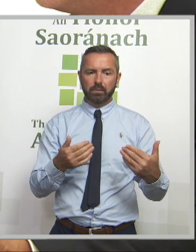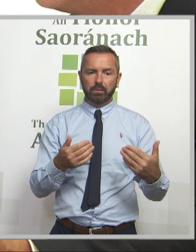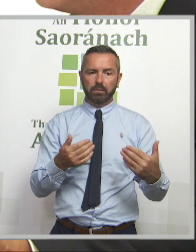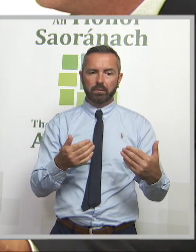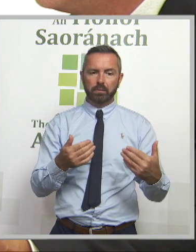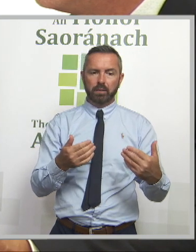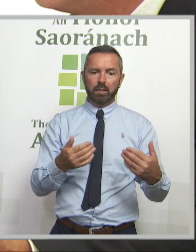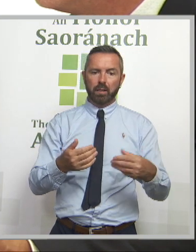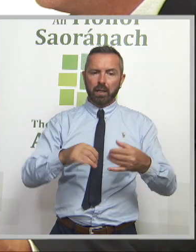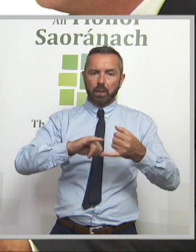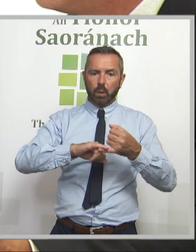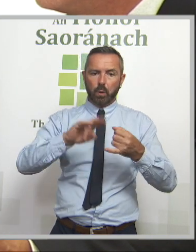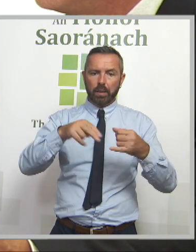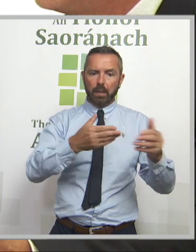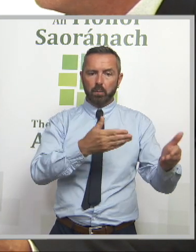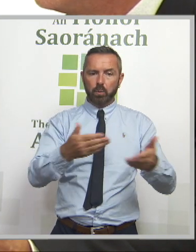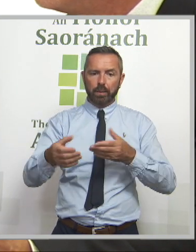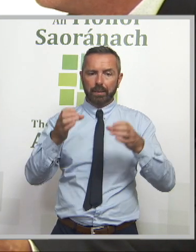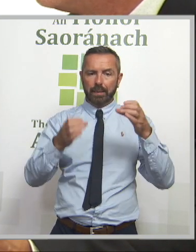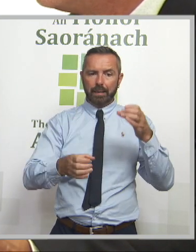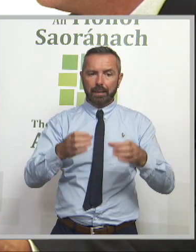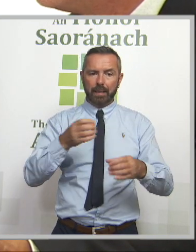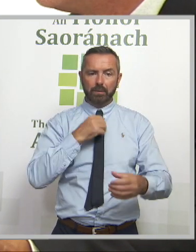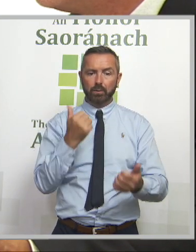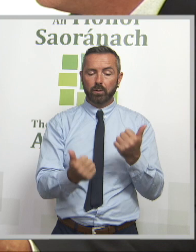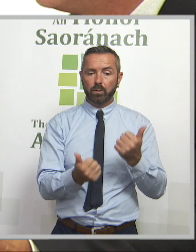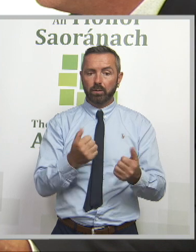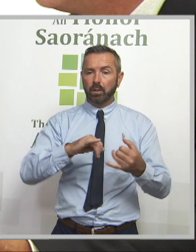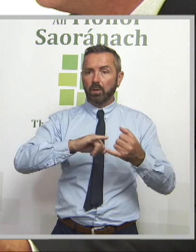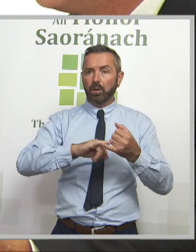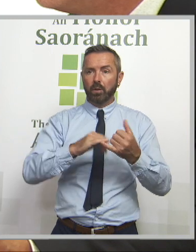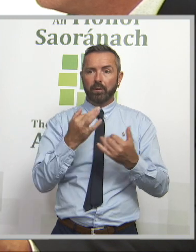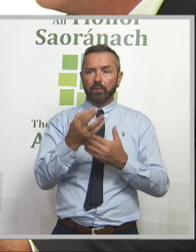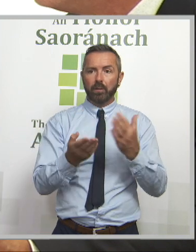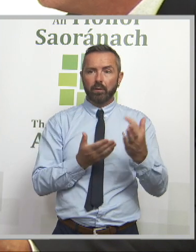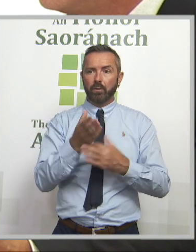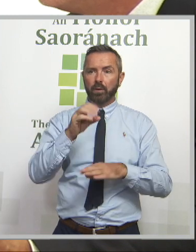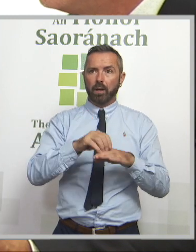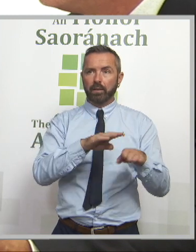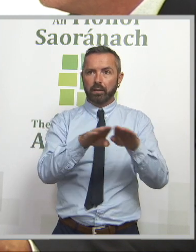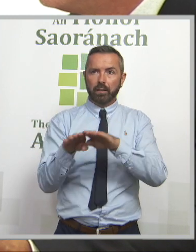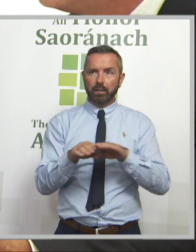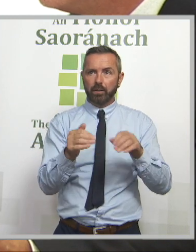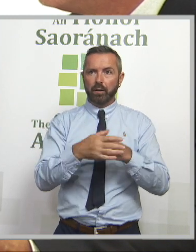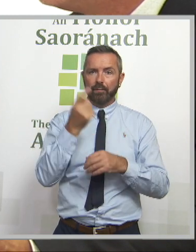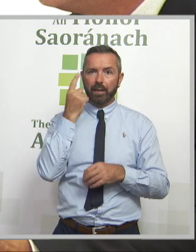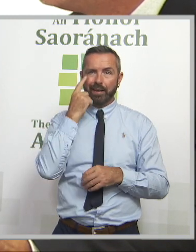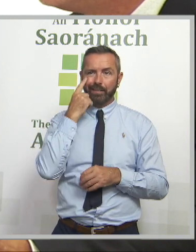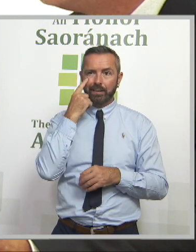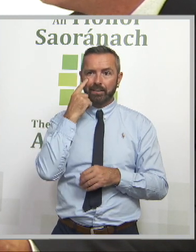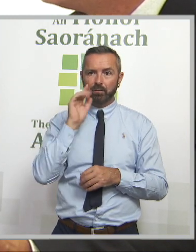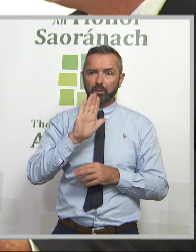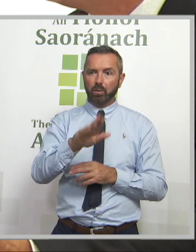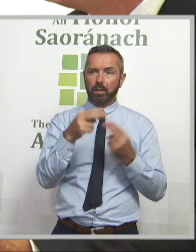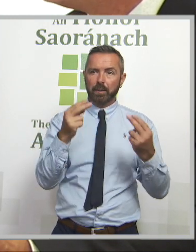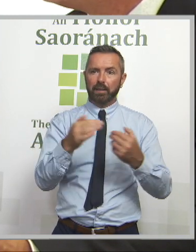is going to bring a case to court? Who has the resources to follow through on the continuity of evidence requirements needed to go